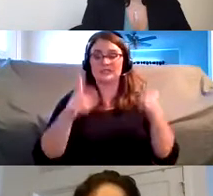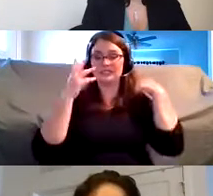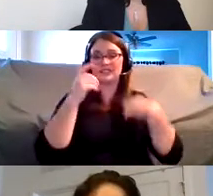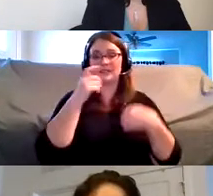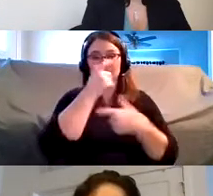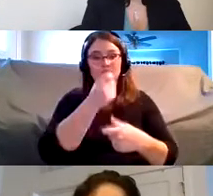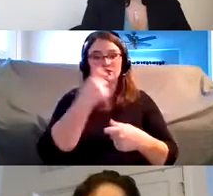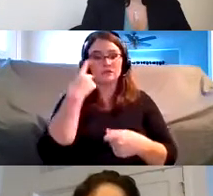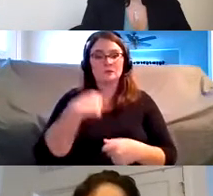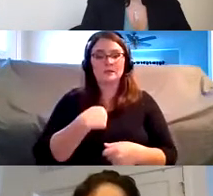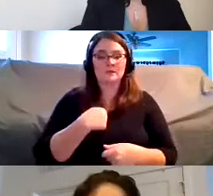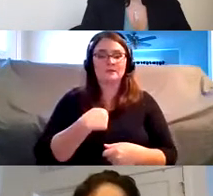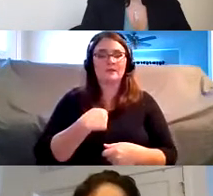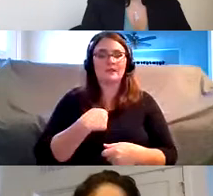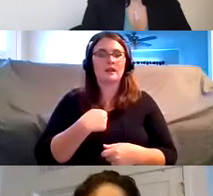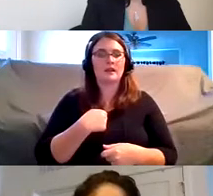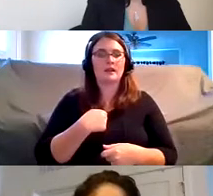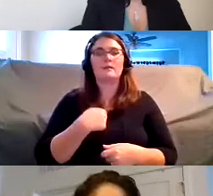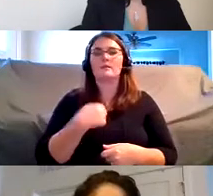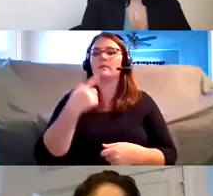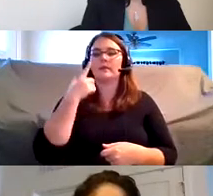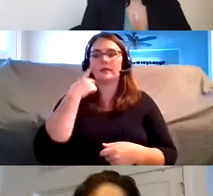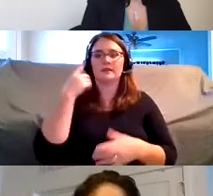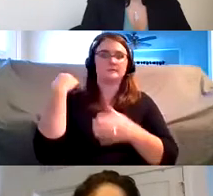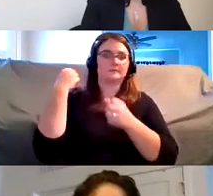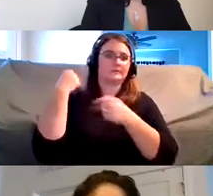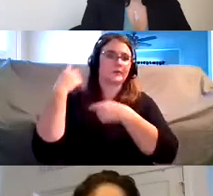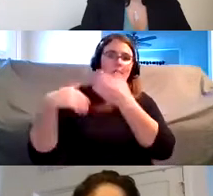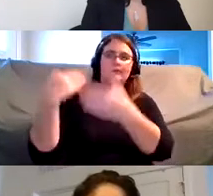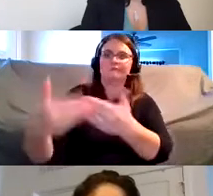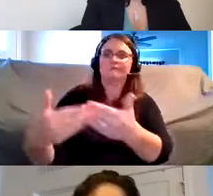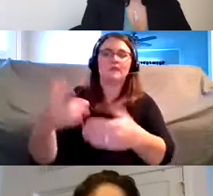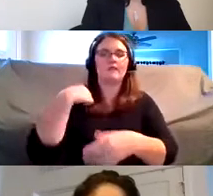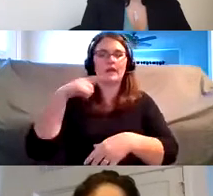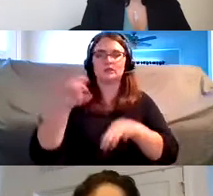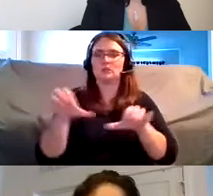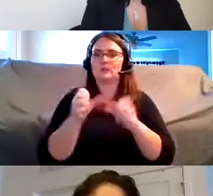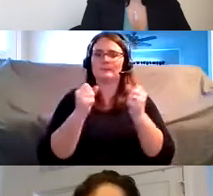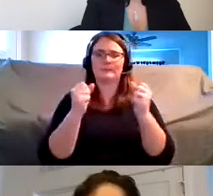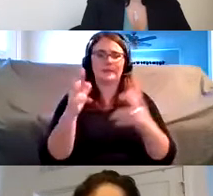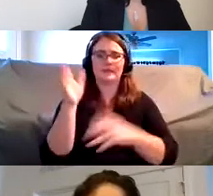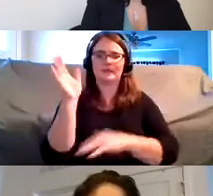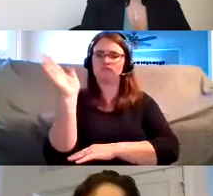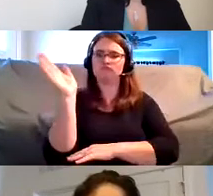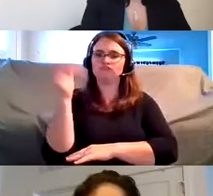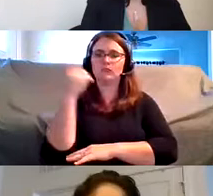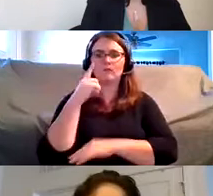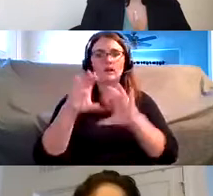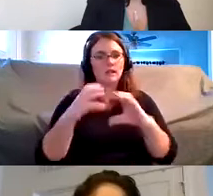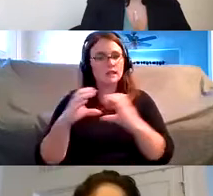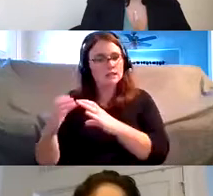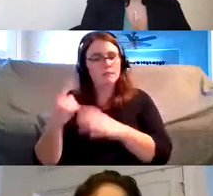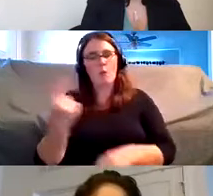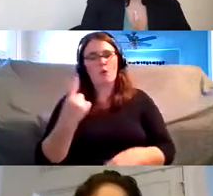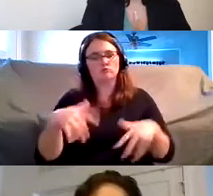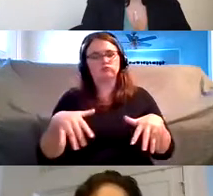years, I had to do many presentations for classes and everything, and I'm always so nervous. It could be